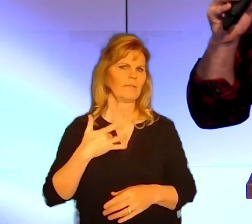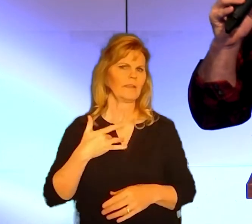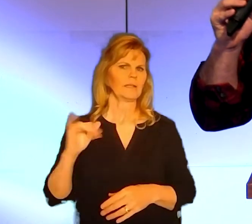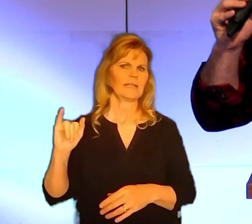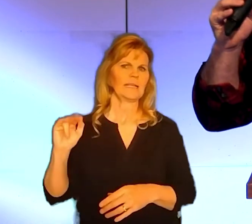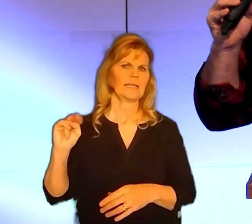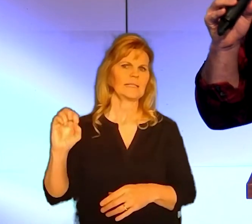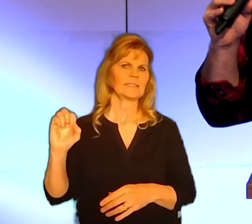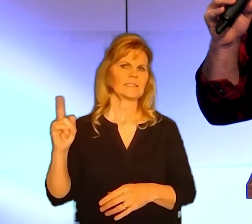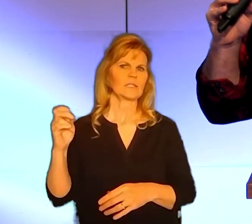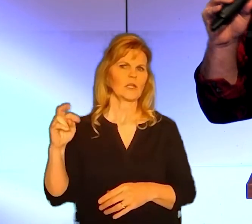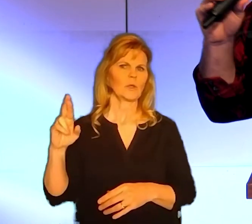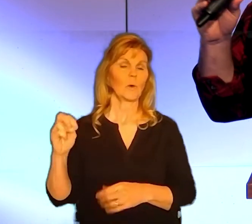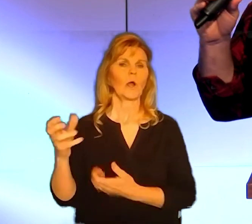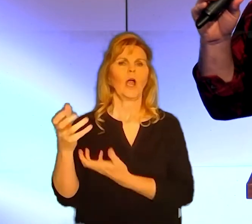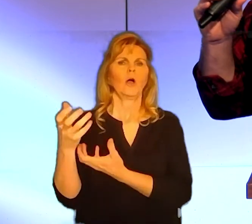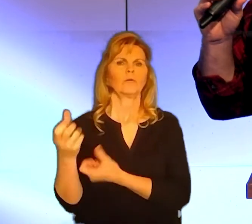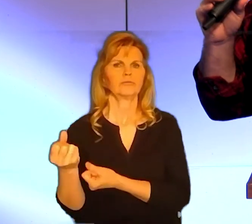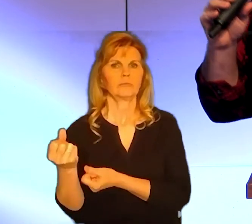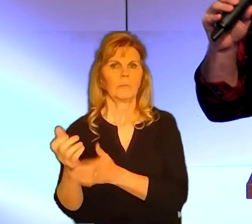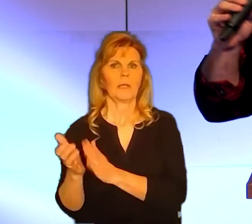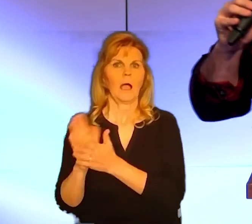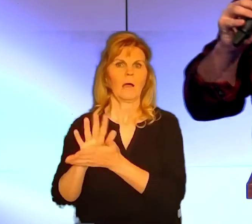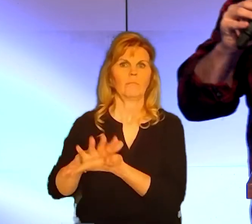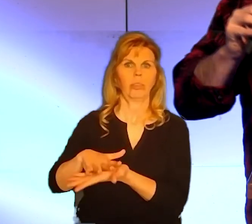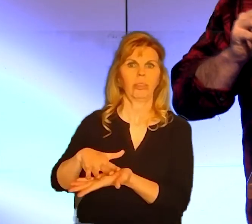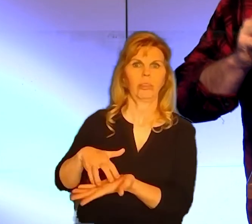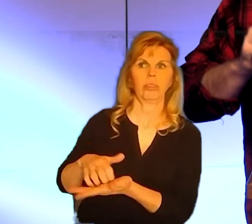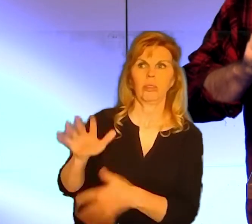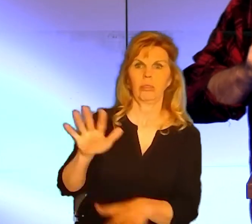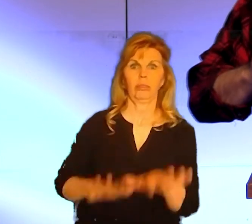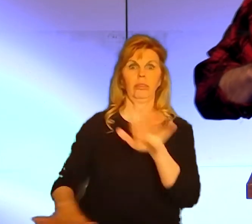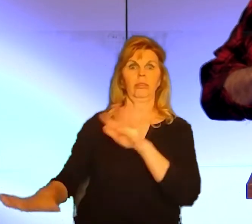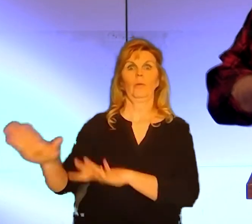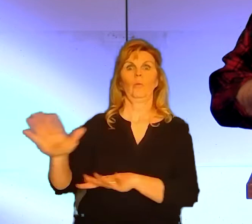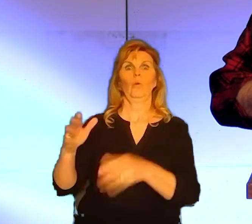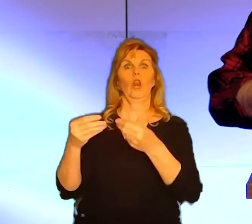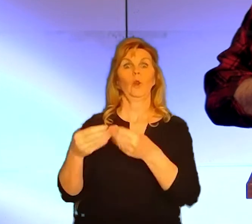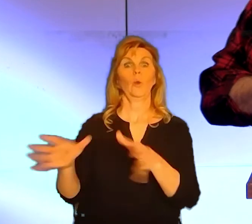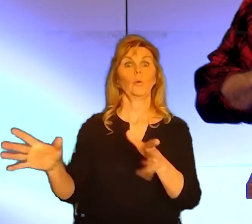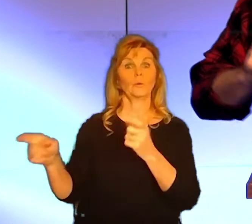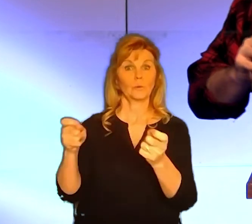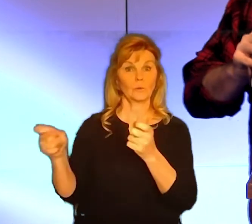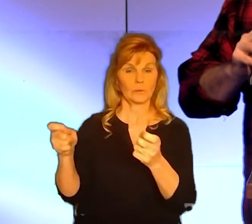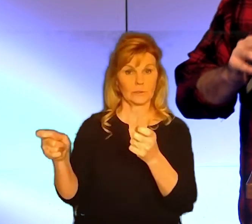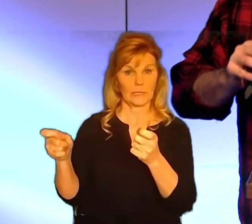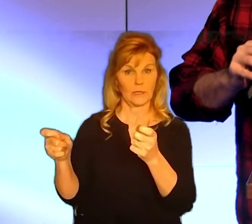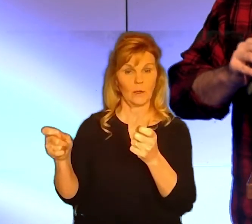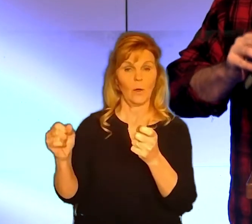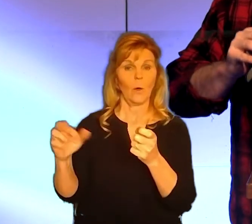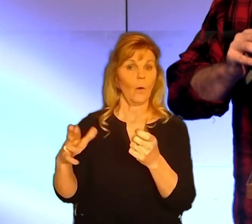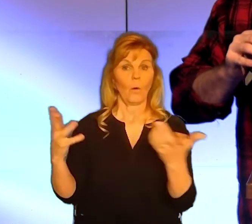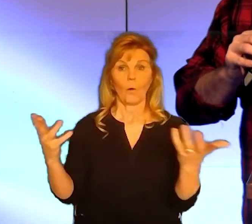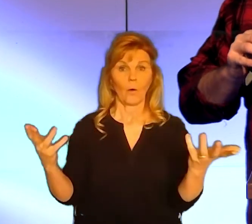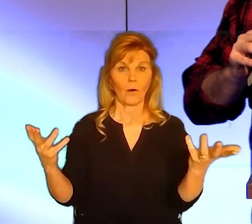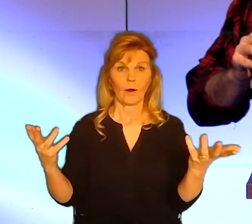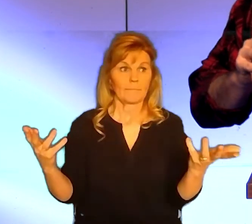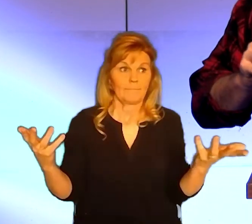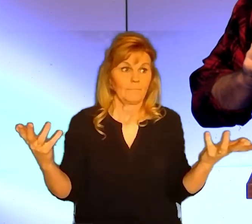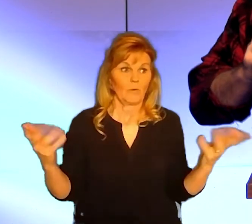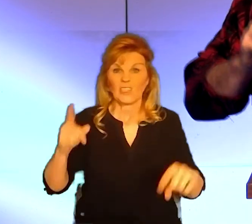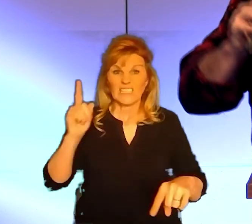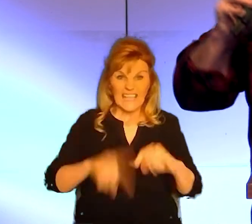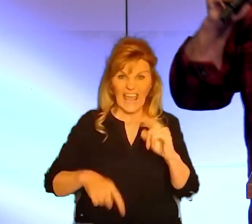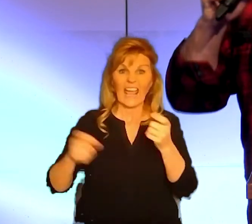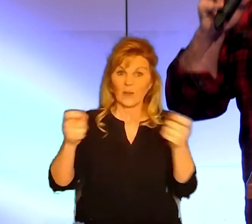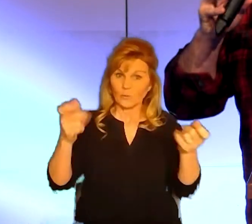rise when we feel like we don't have control or when we're in a position where we've lost control.